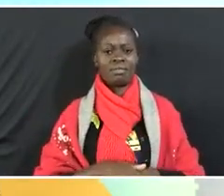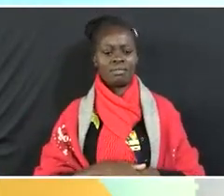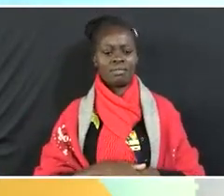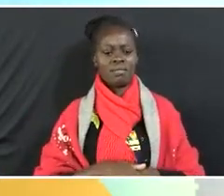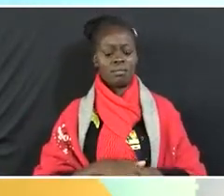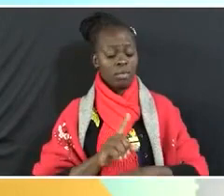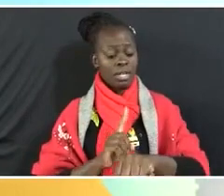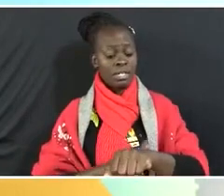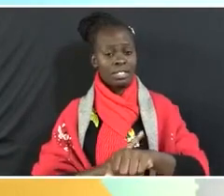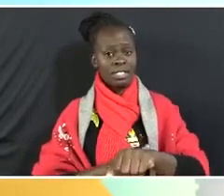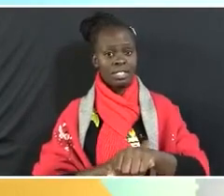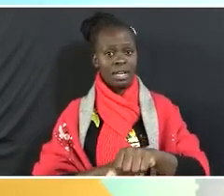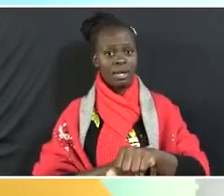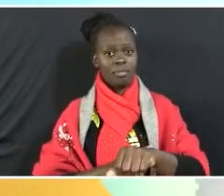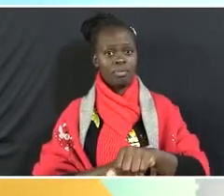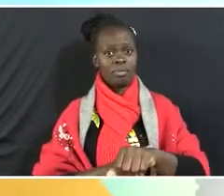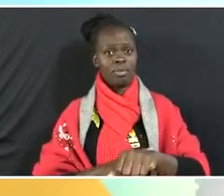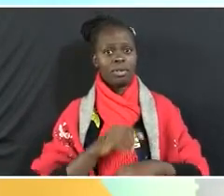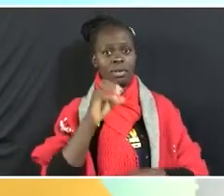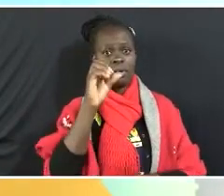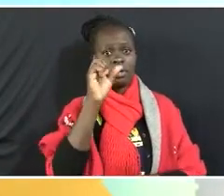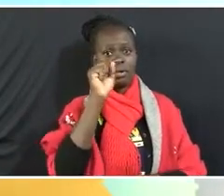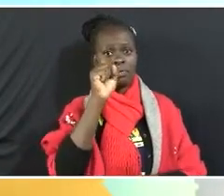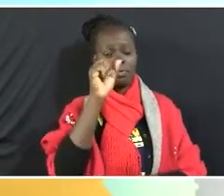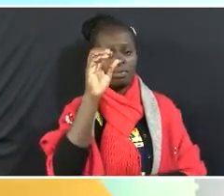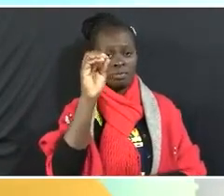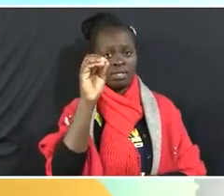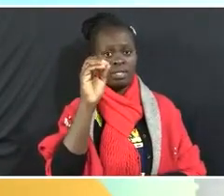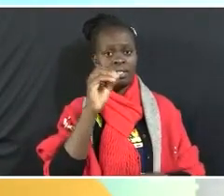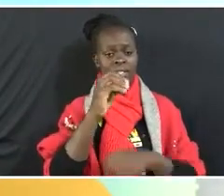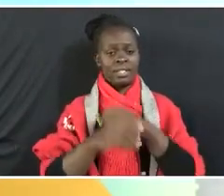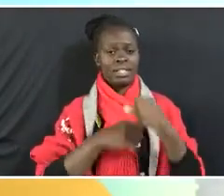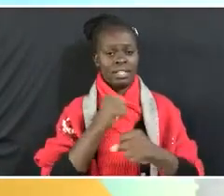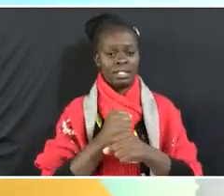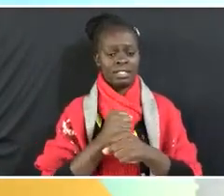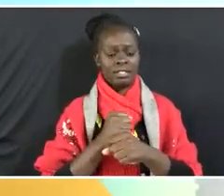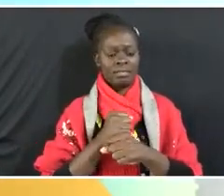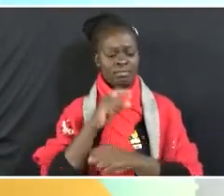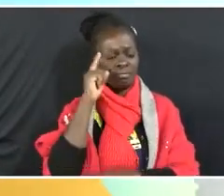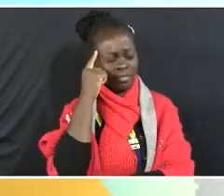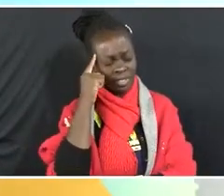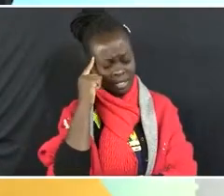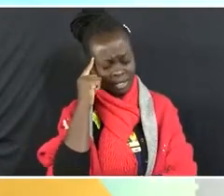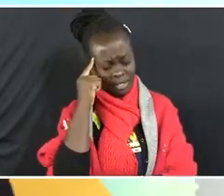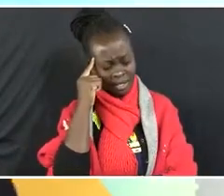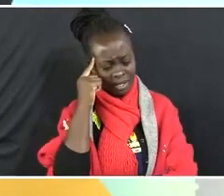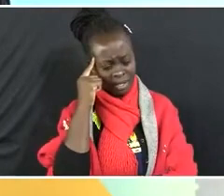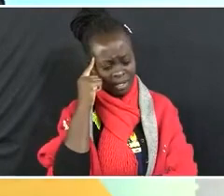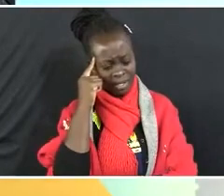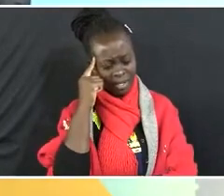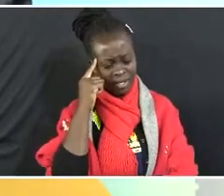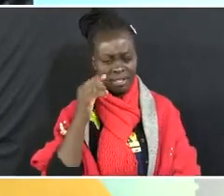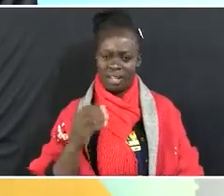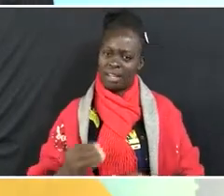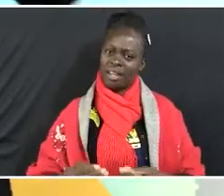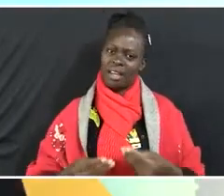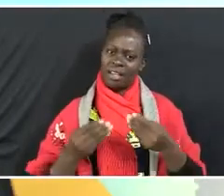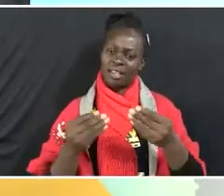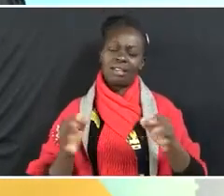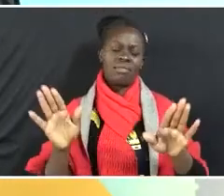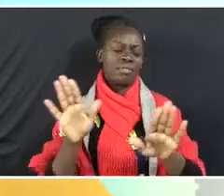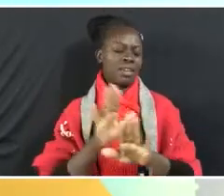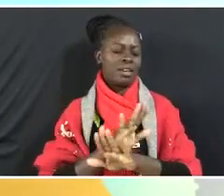When I turned 50 years old, I said, I'd give everything